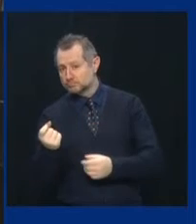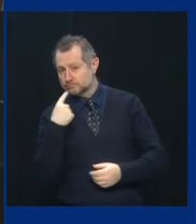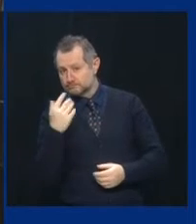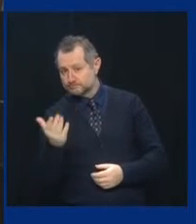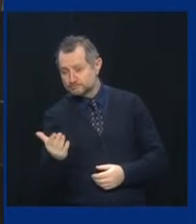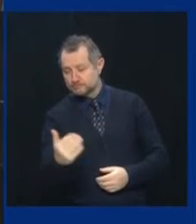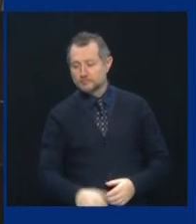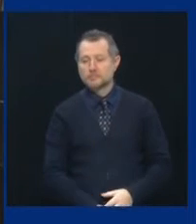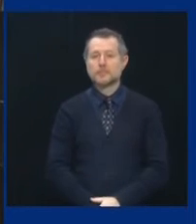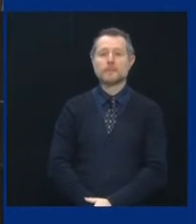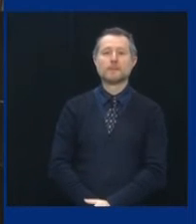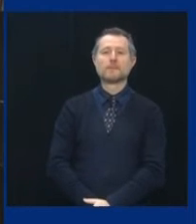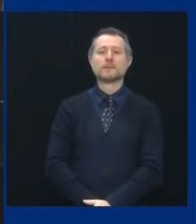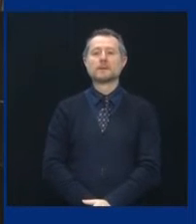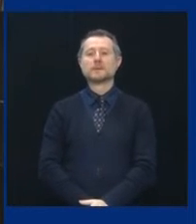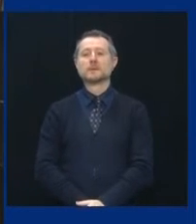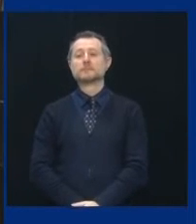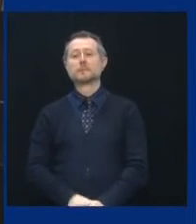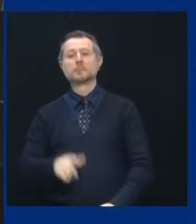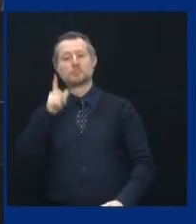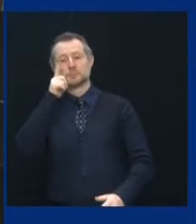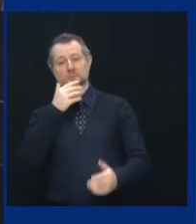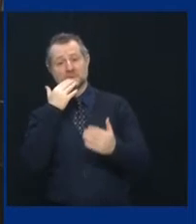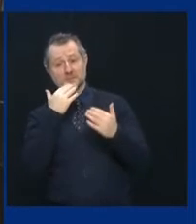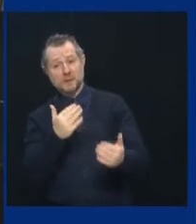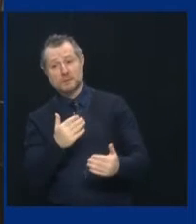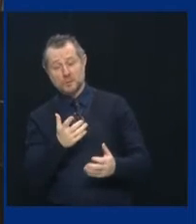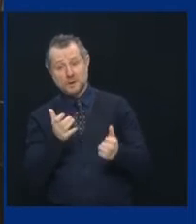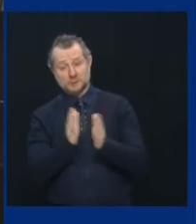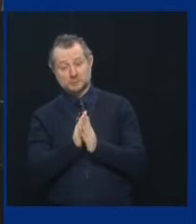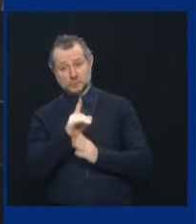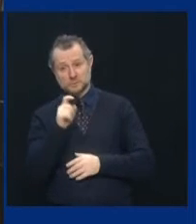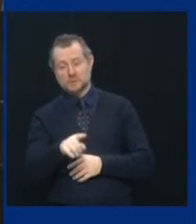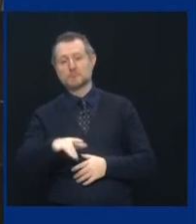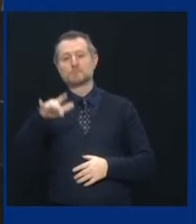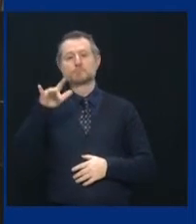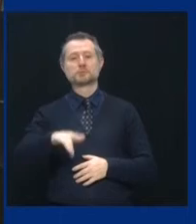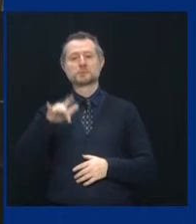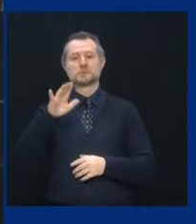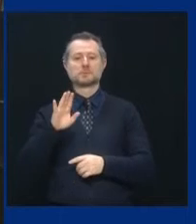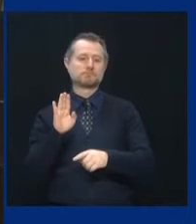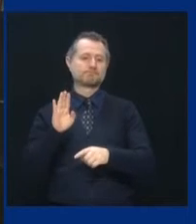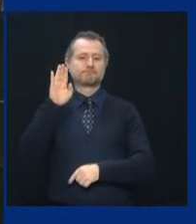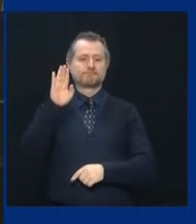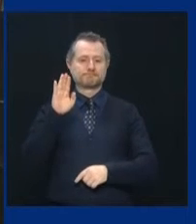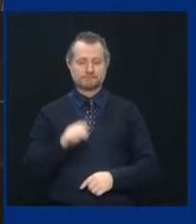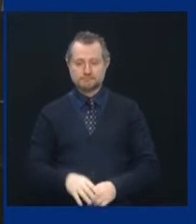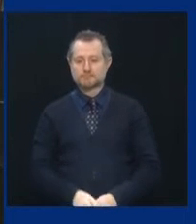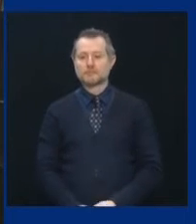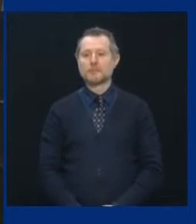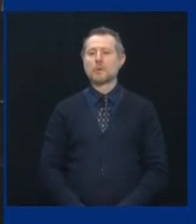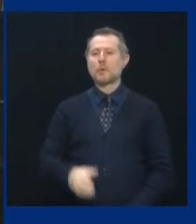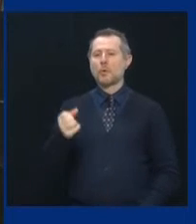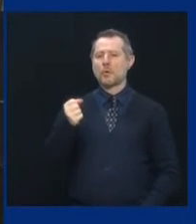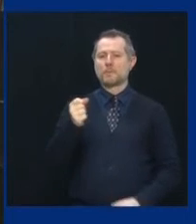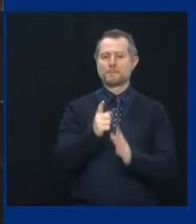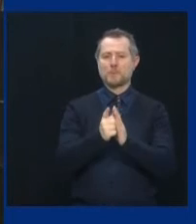Thank you, Governor. If you'd like to ask a question, please use the raise hand function at the bottom of your window. We'll take a brief moment to compile the Q&A